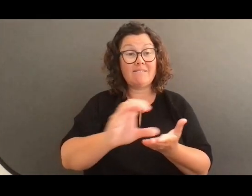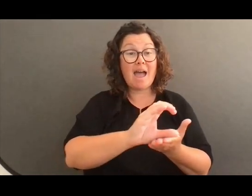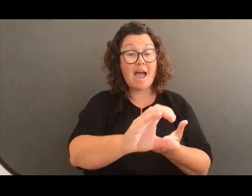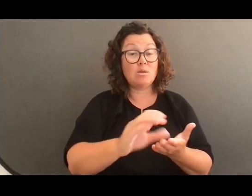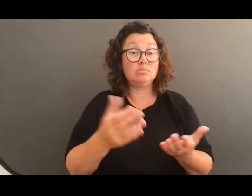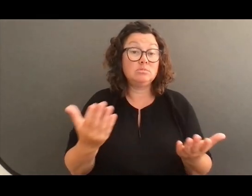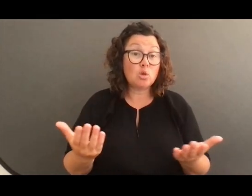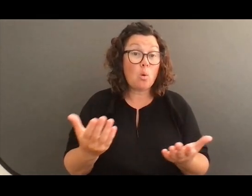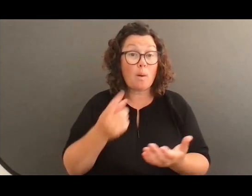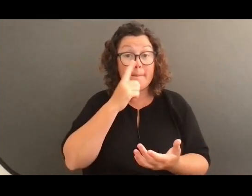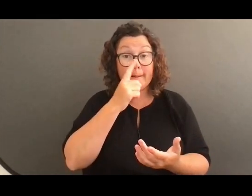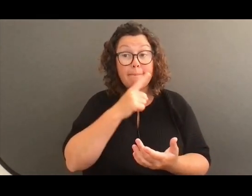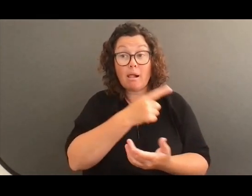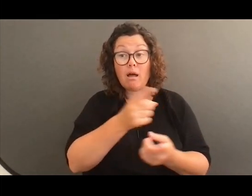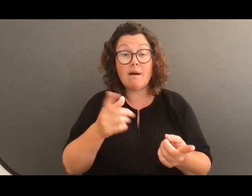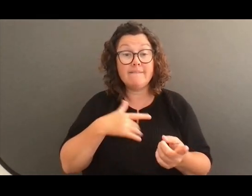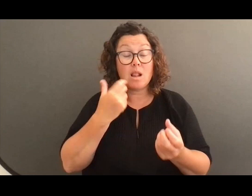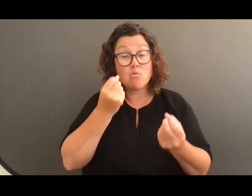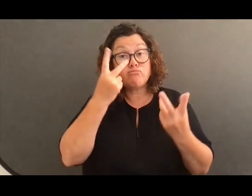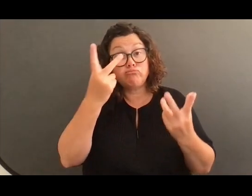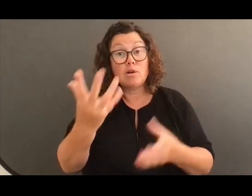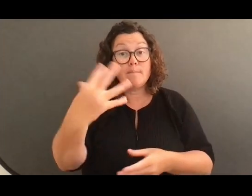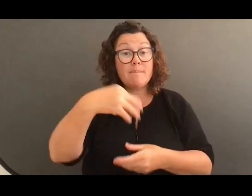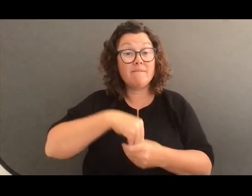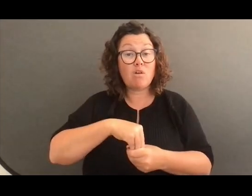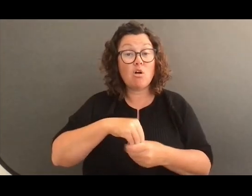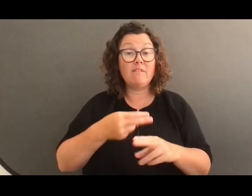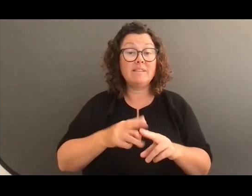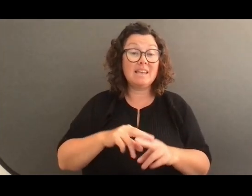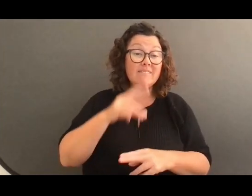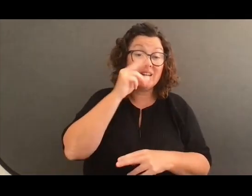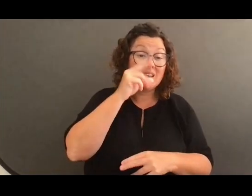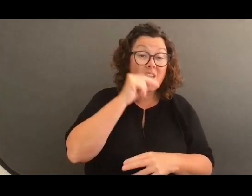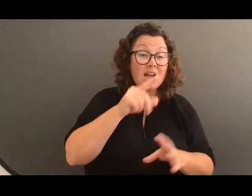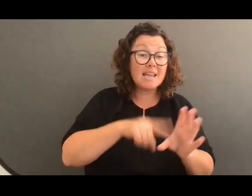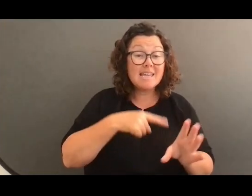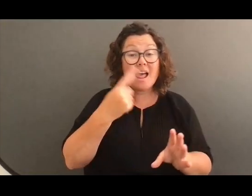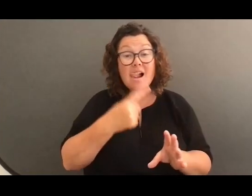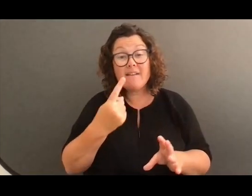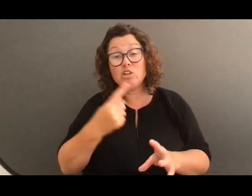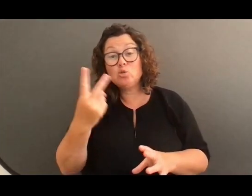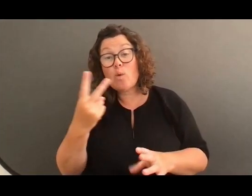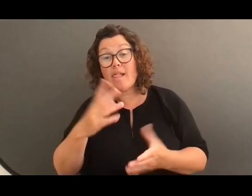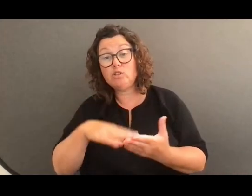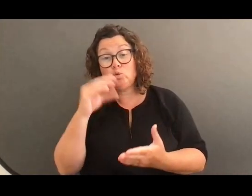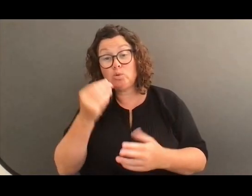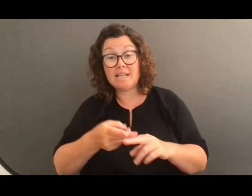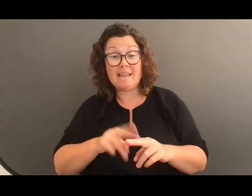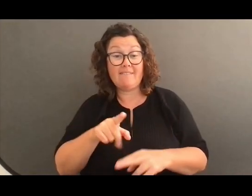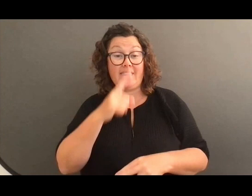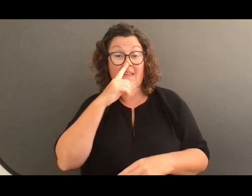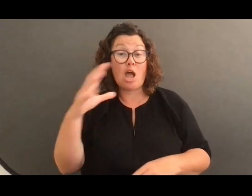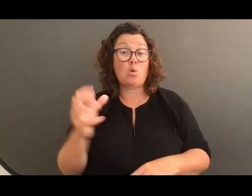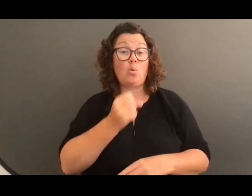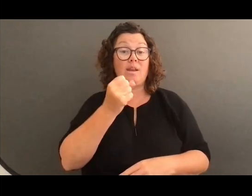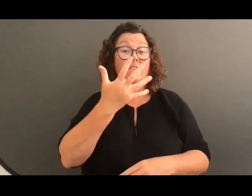if a Year 11 or Year 12 student or a Year 11 or Year 12 student can win $500 in prize money, that goes a long way to getting some great